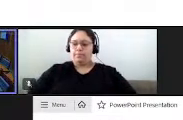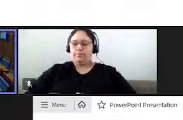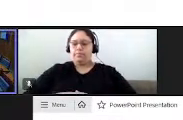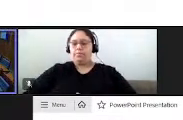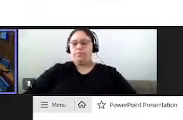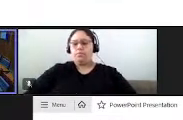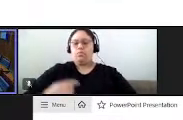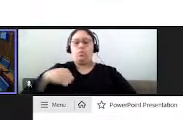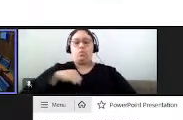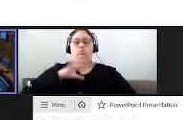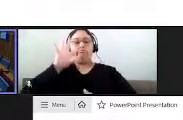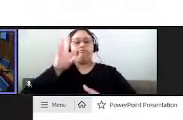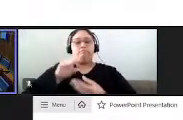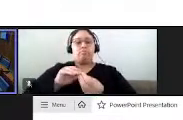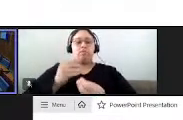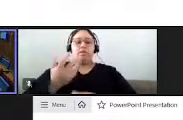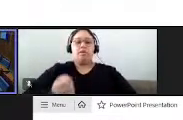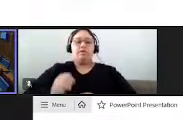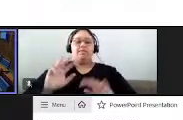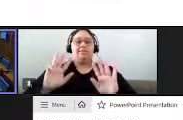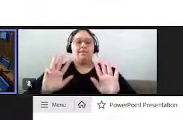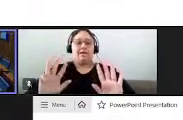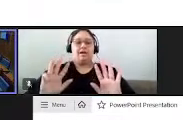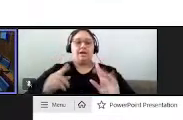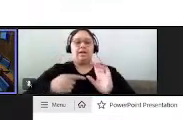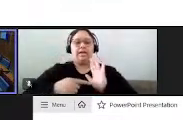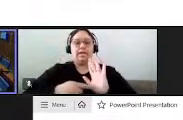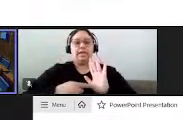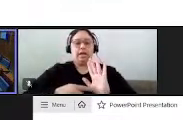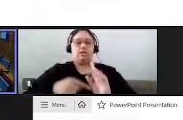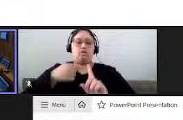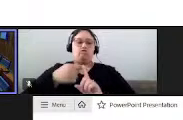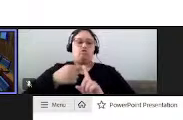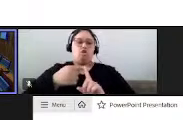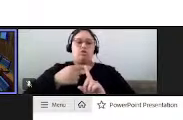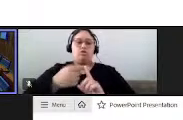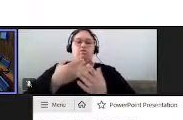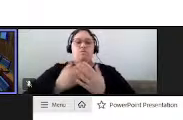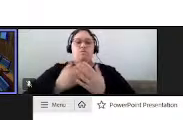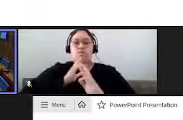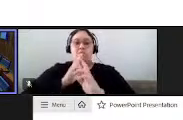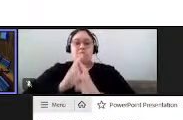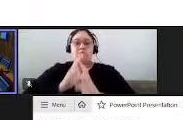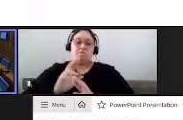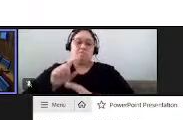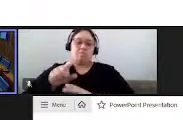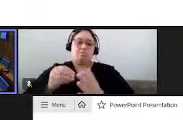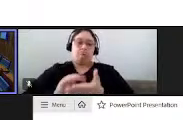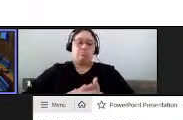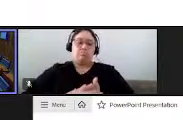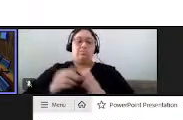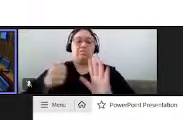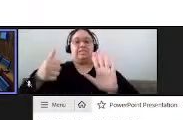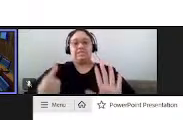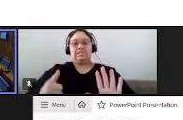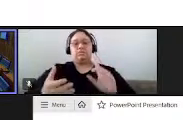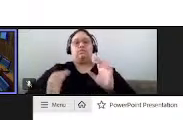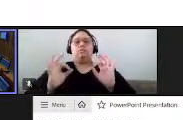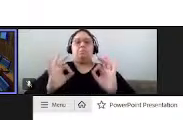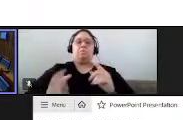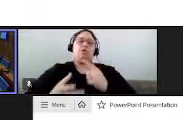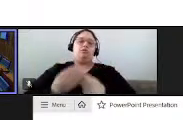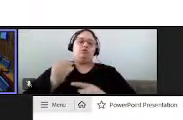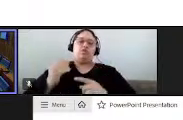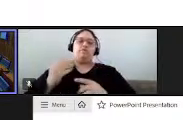we had a total of 9 indicators and targets that were due for reporting, of which 6 were achieved, which